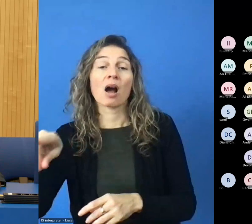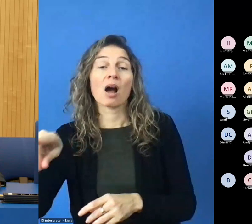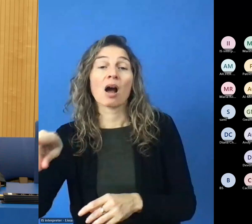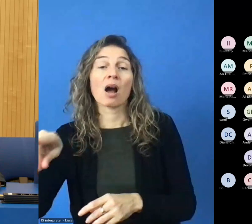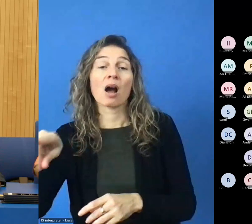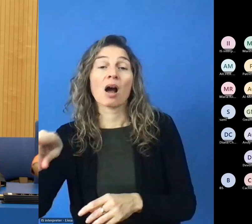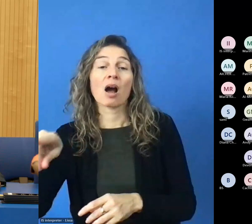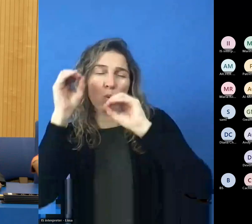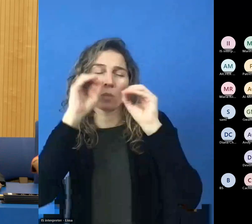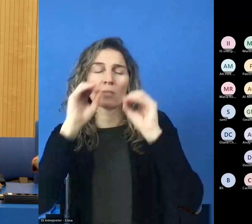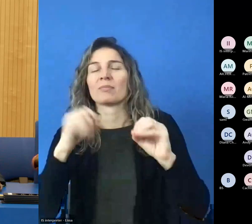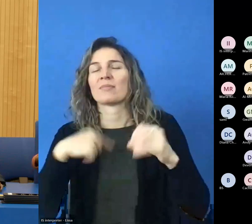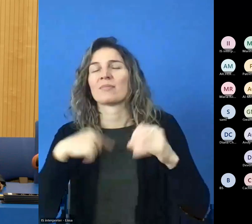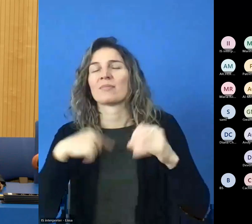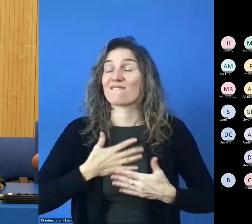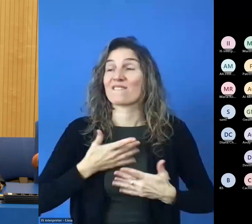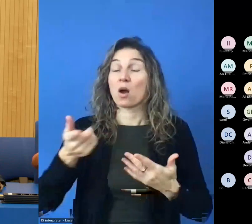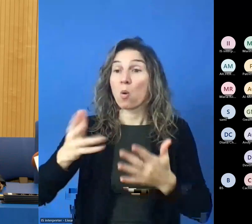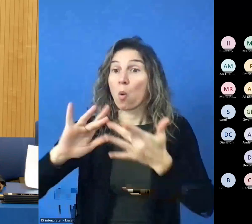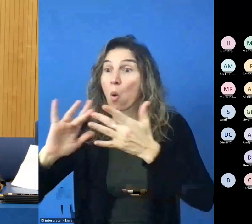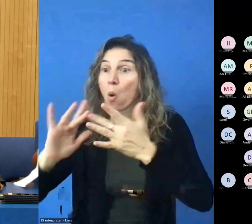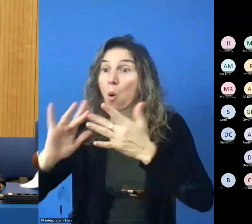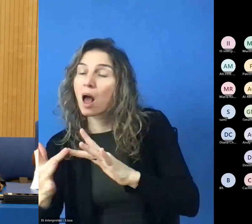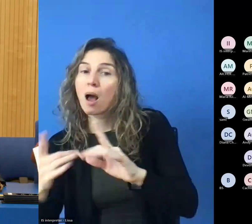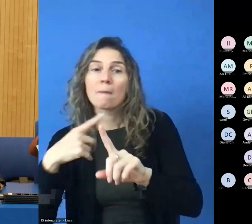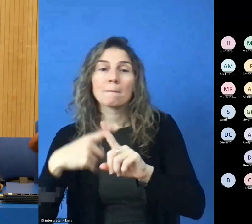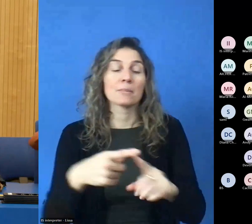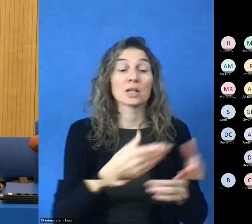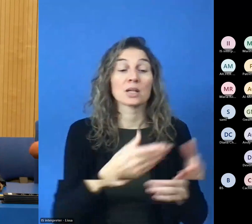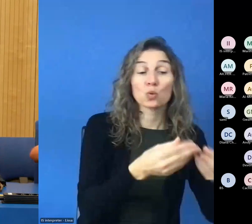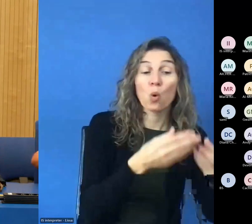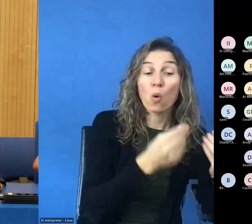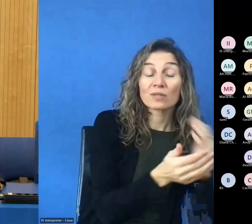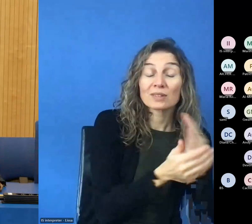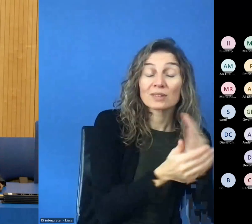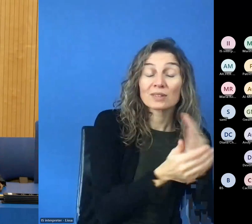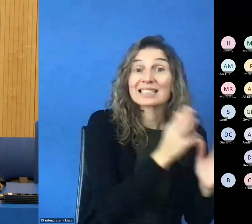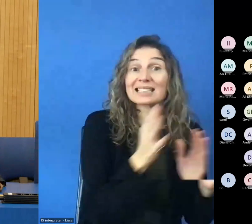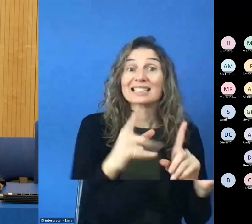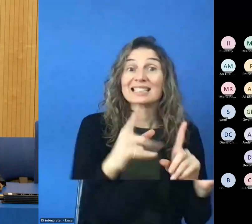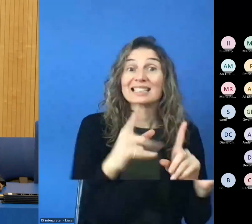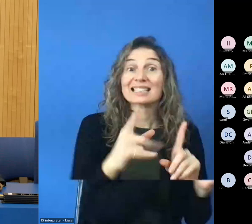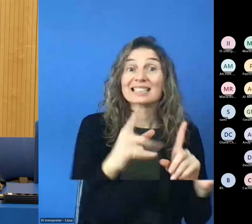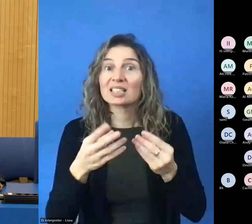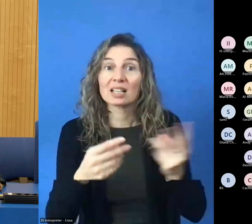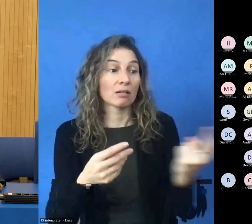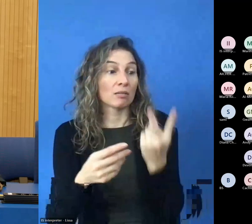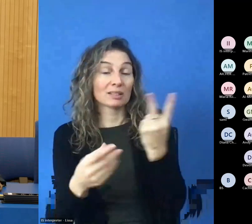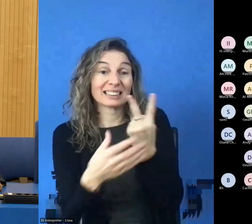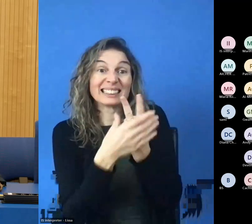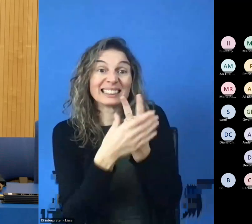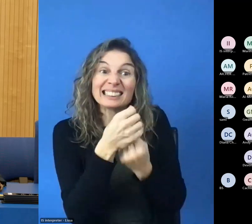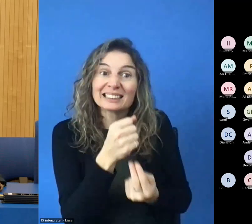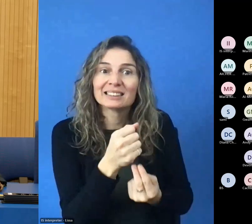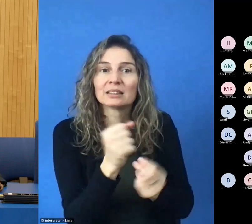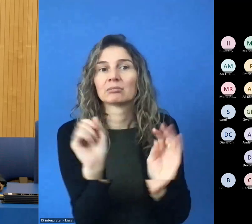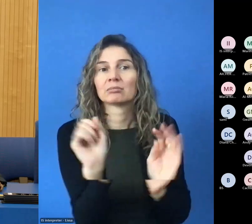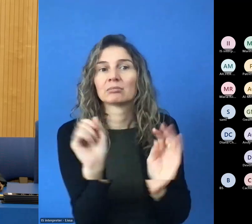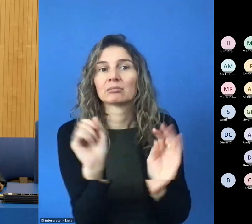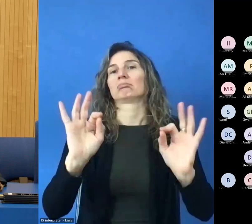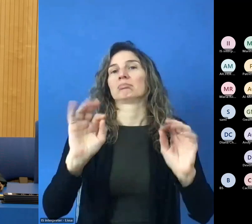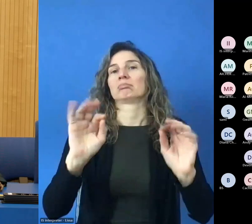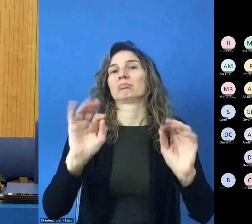educational materials combined with soft skills, digital skills, are really a good accessible way to create